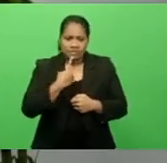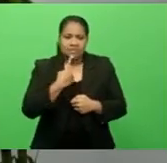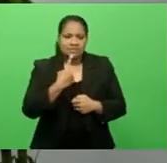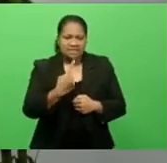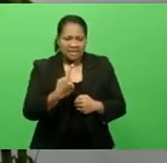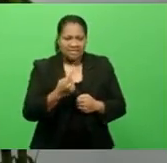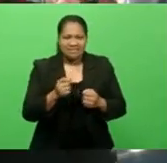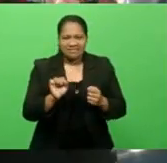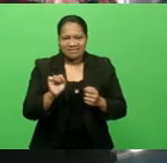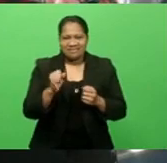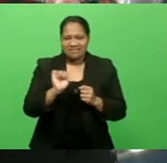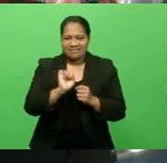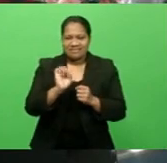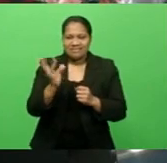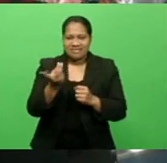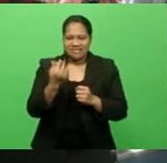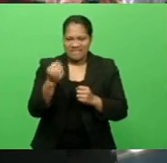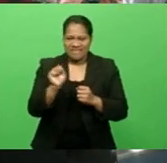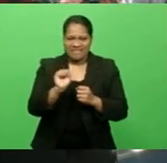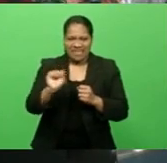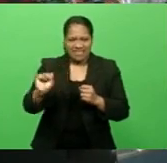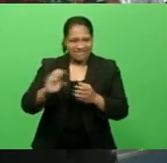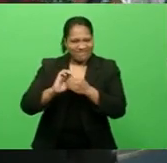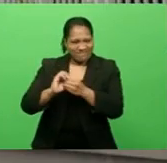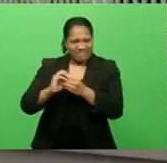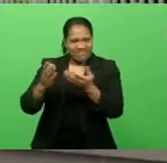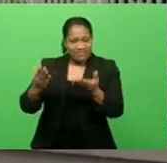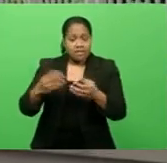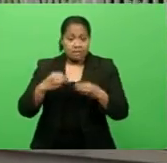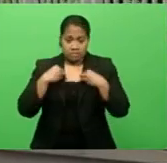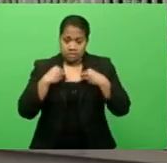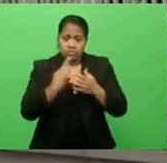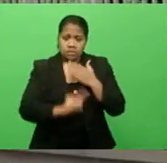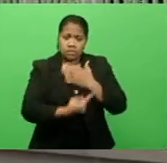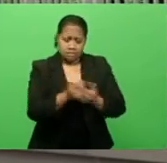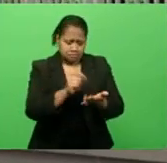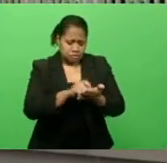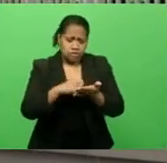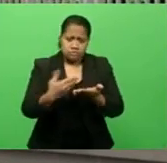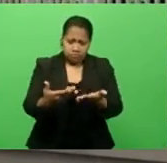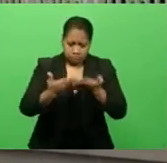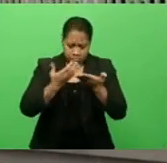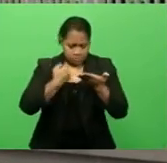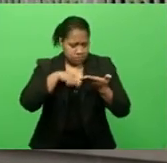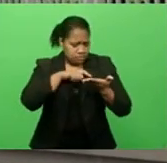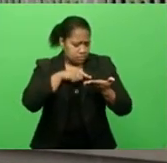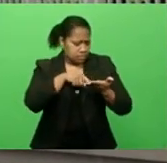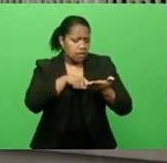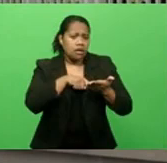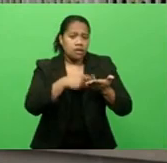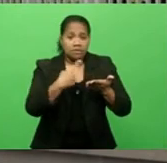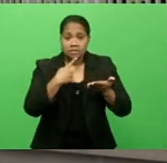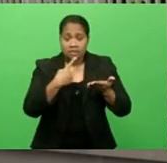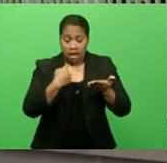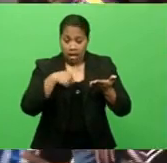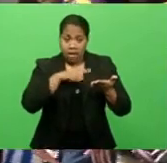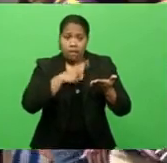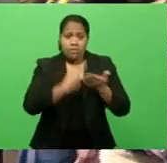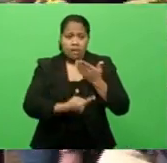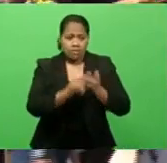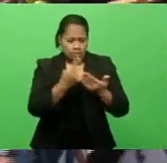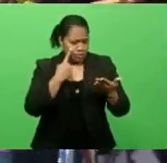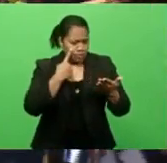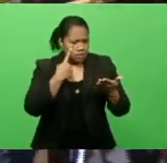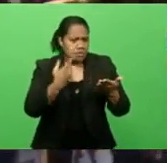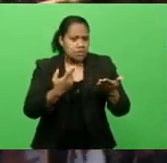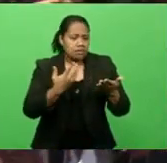We've also had instances where businesses have actually written to us saying, by the way, we've noticed we have breached